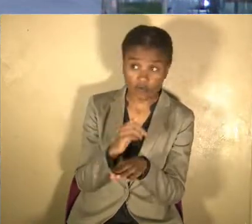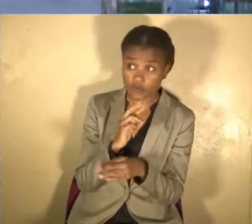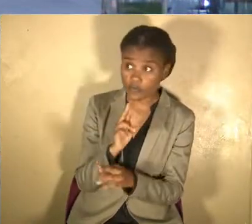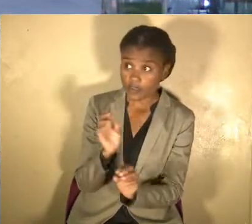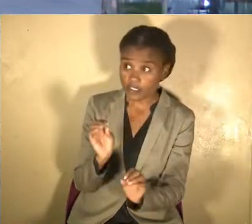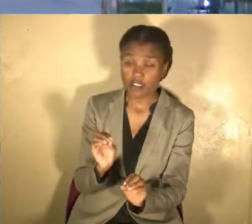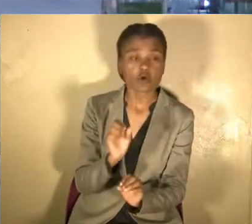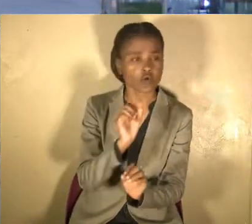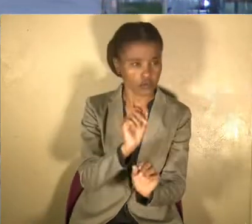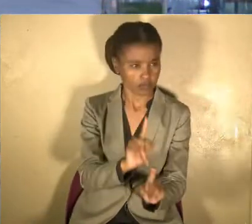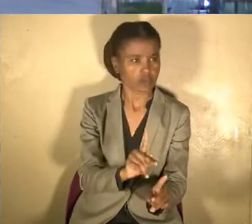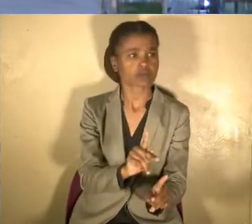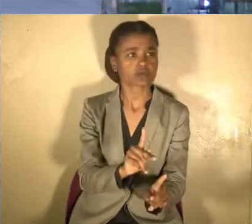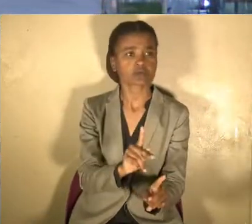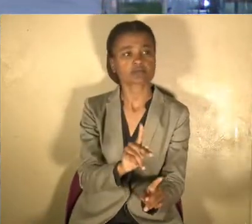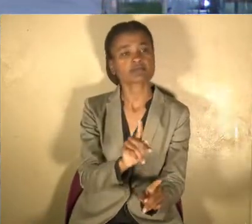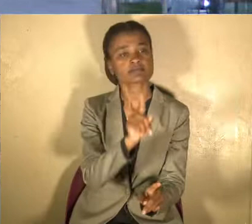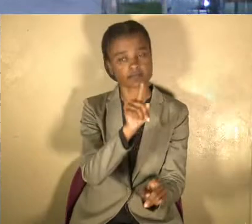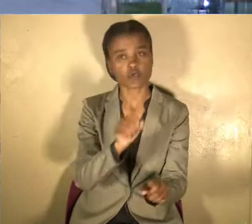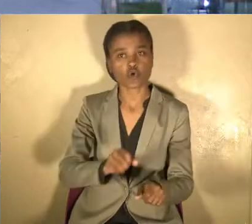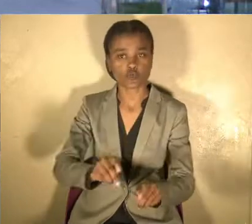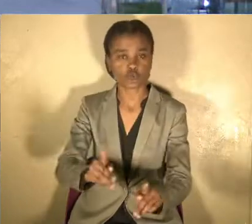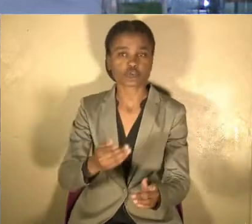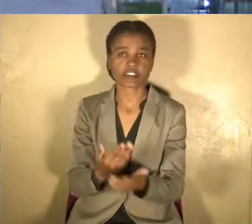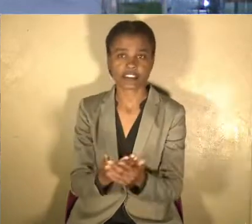you an opportunity after him.